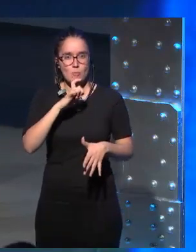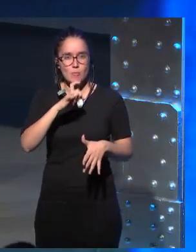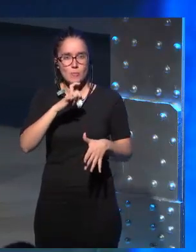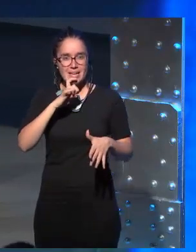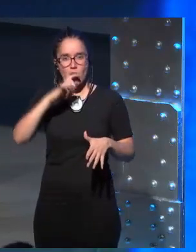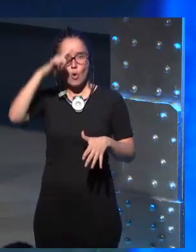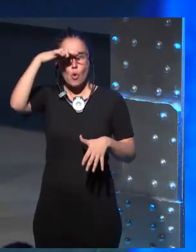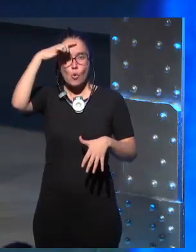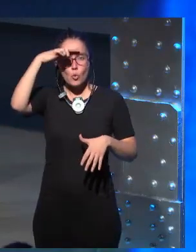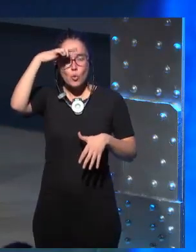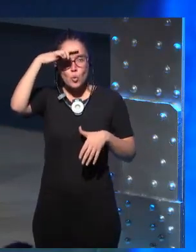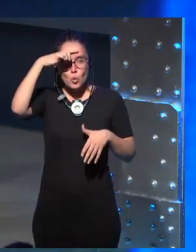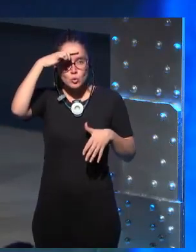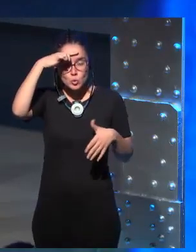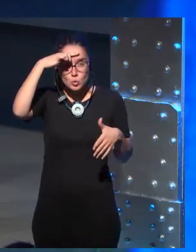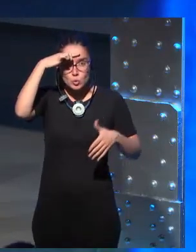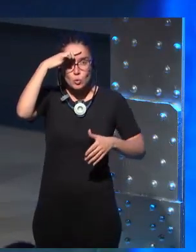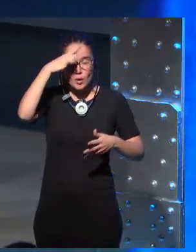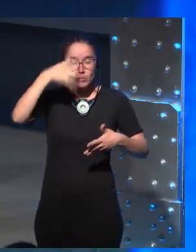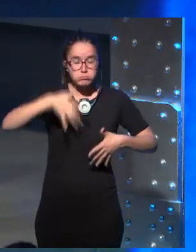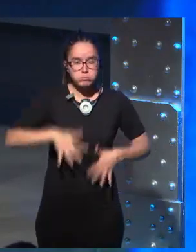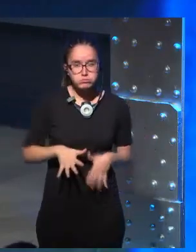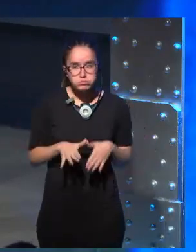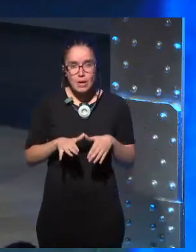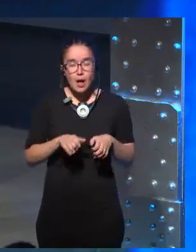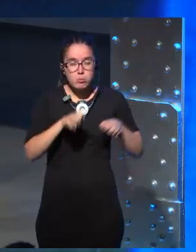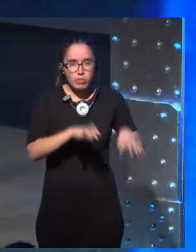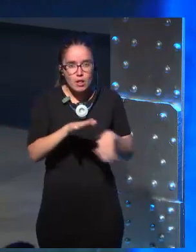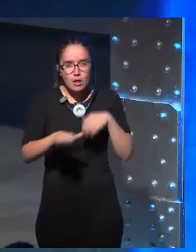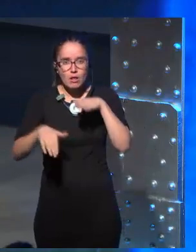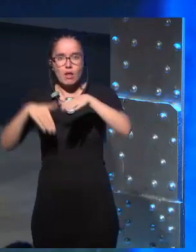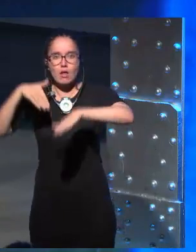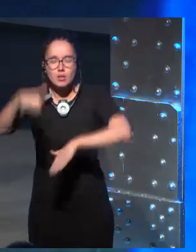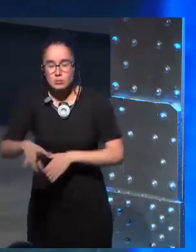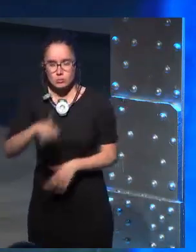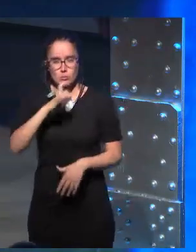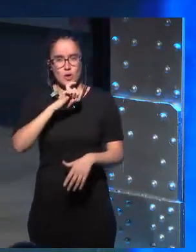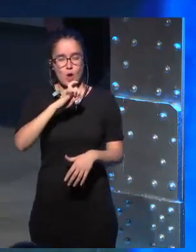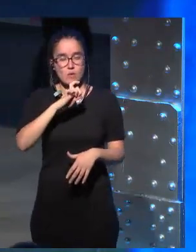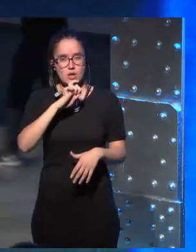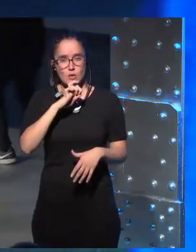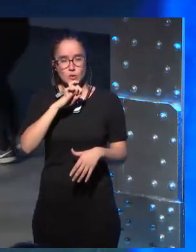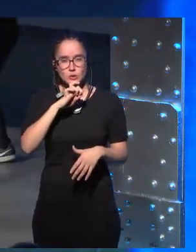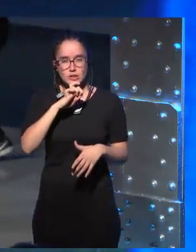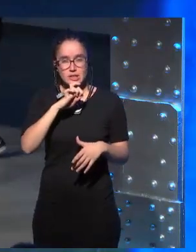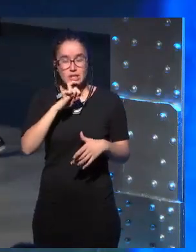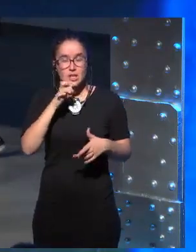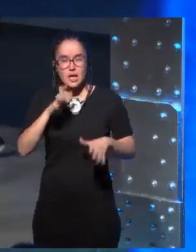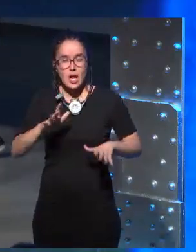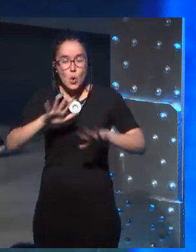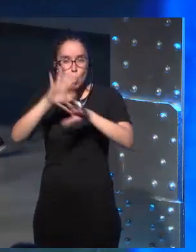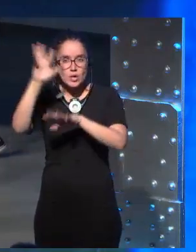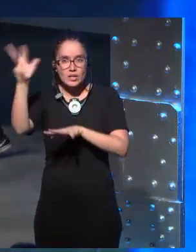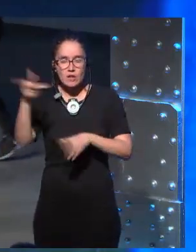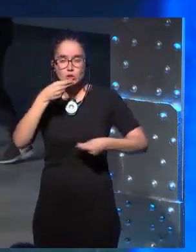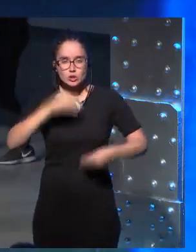had in the first place. It's extremely hard to agree suddenly that the universe may have a history. It may be in